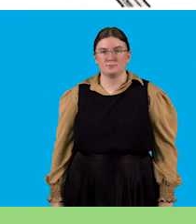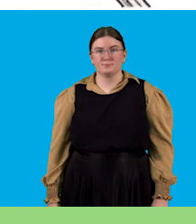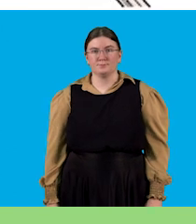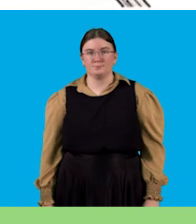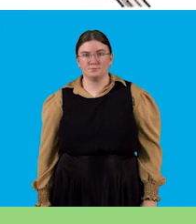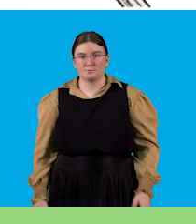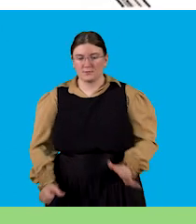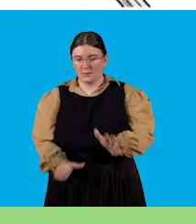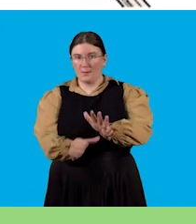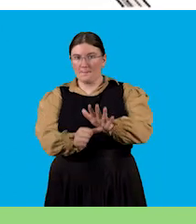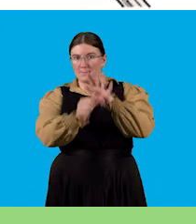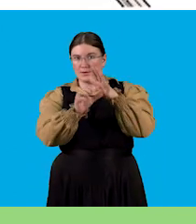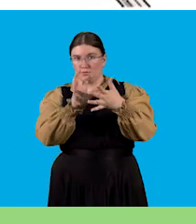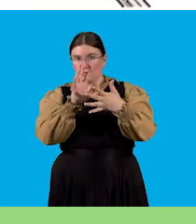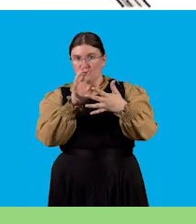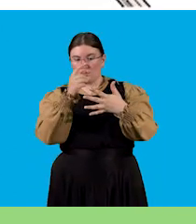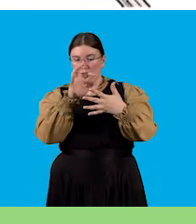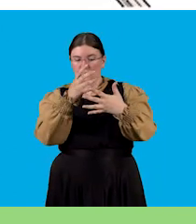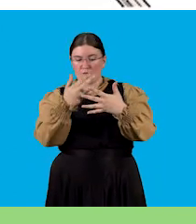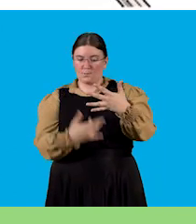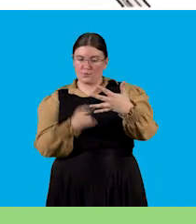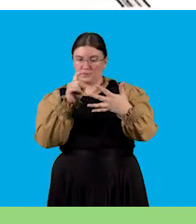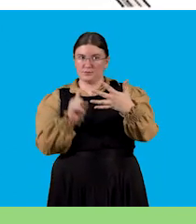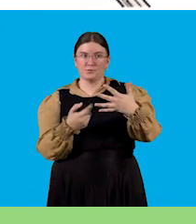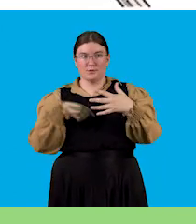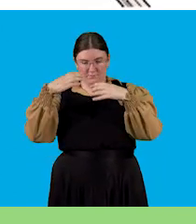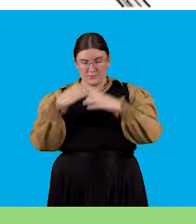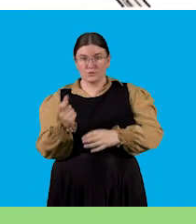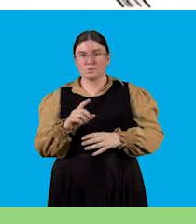Another main component that we are going to focus on is the brain.